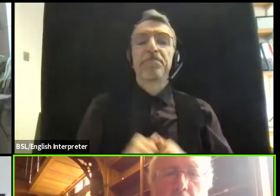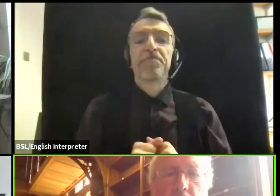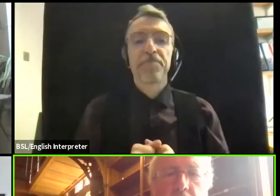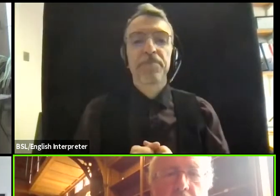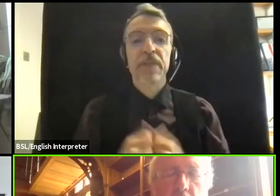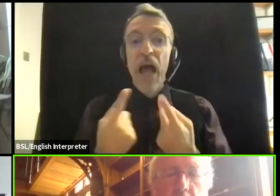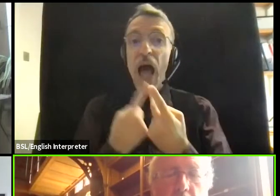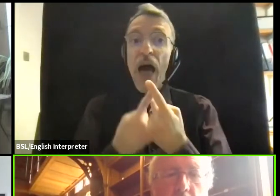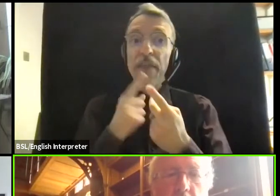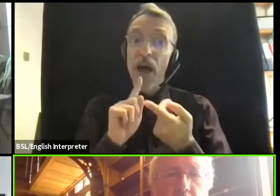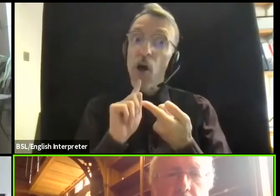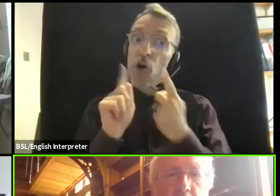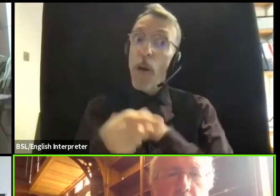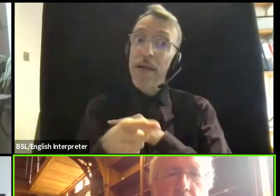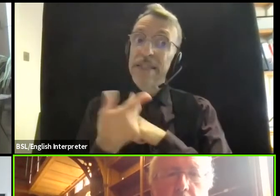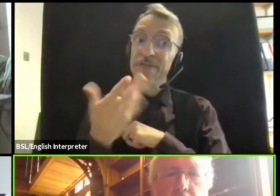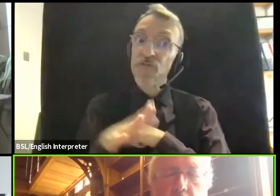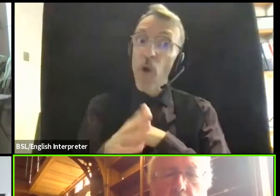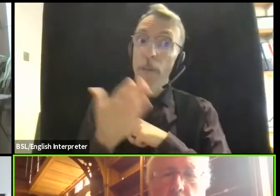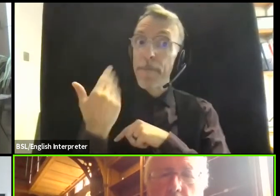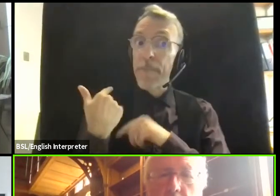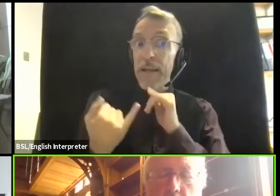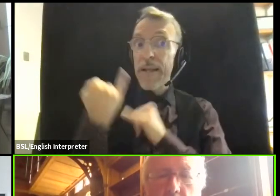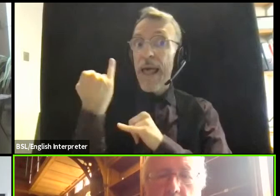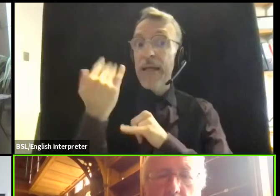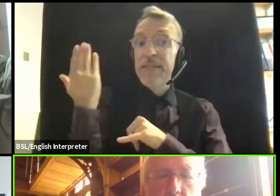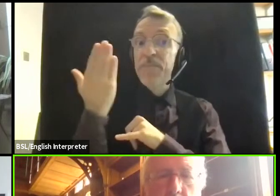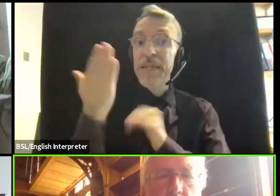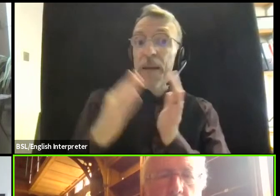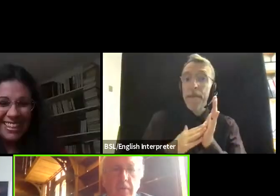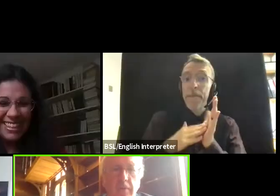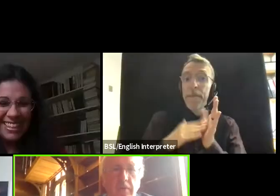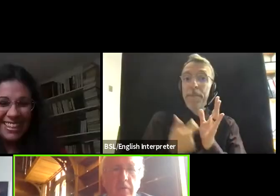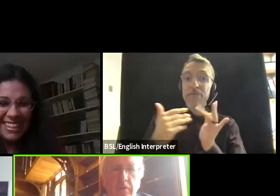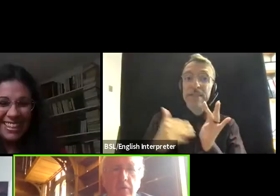other comments from our last speaker, perhaps?